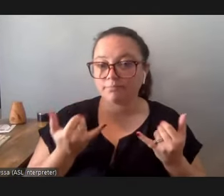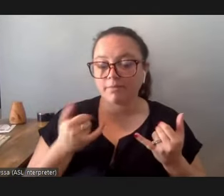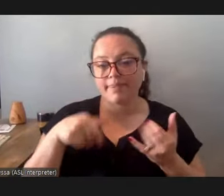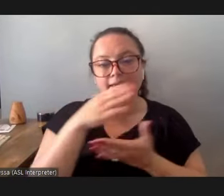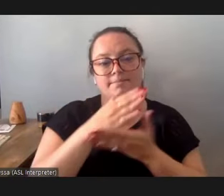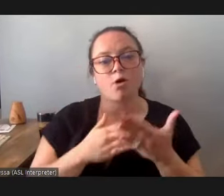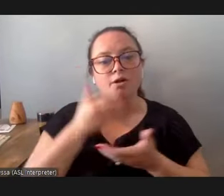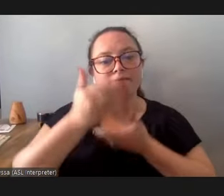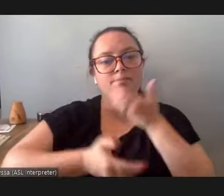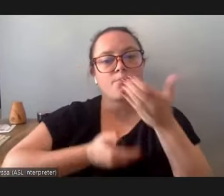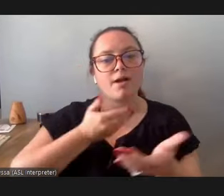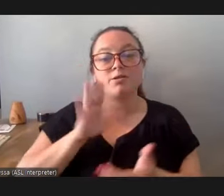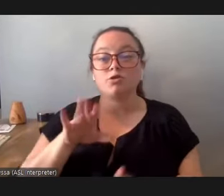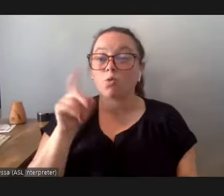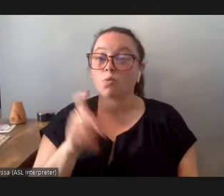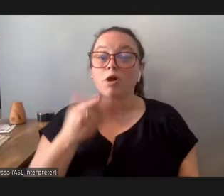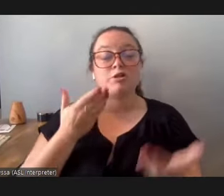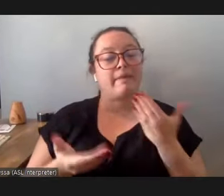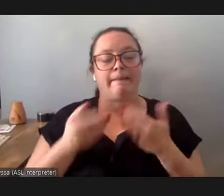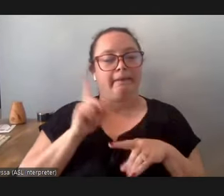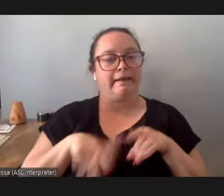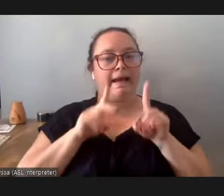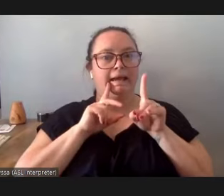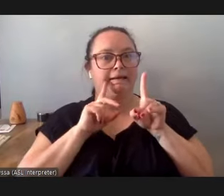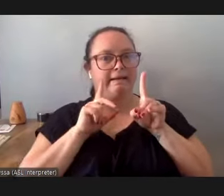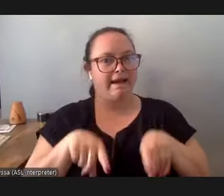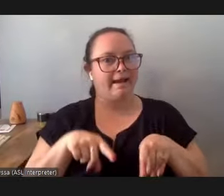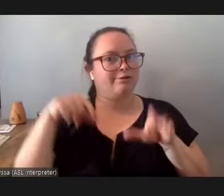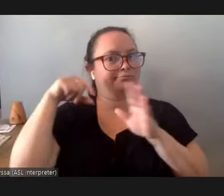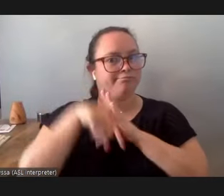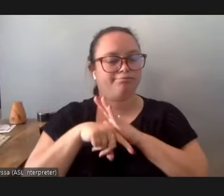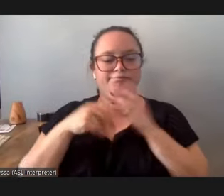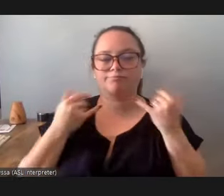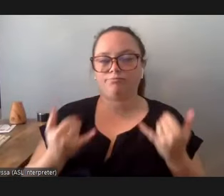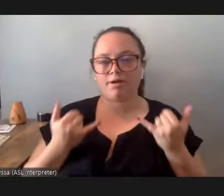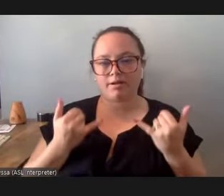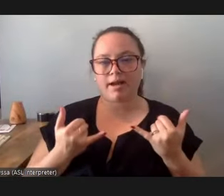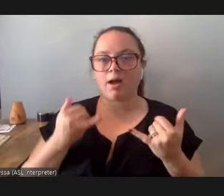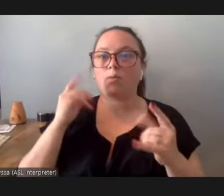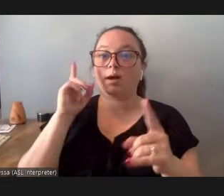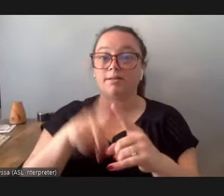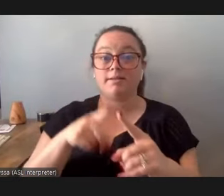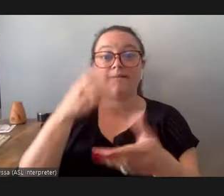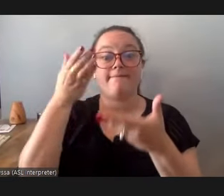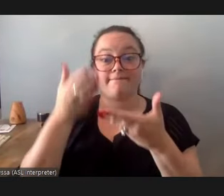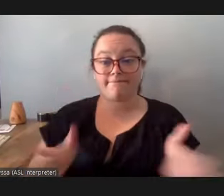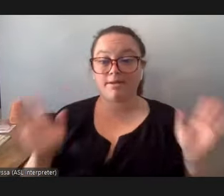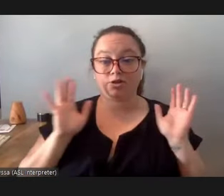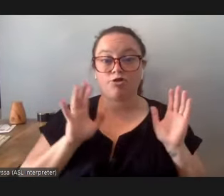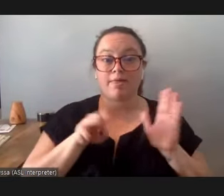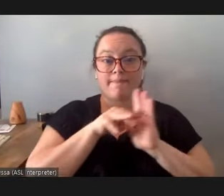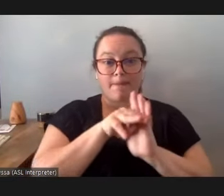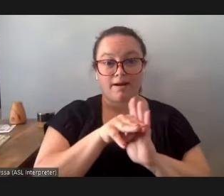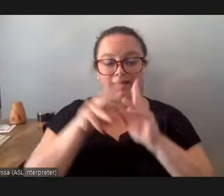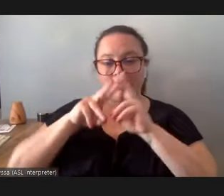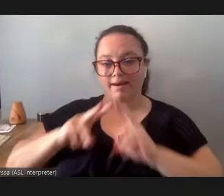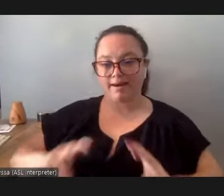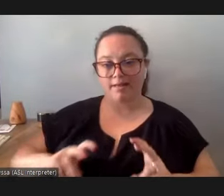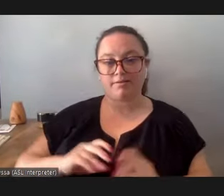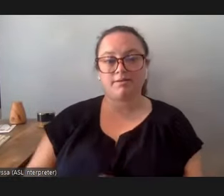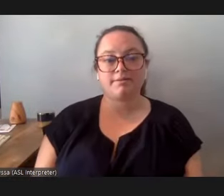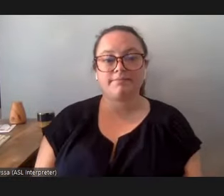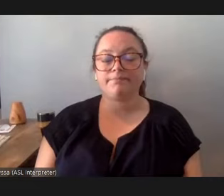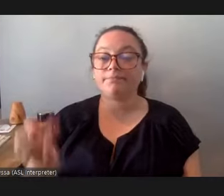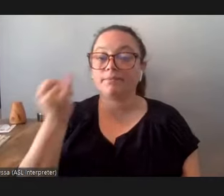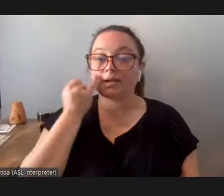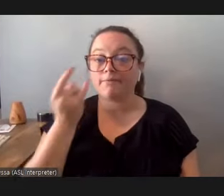question may be one that cannot be answered meaningfully until completion of the modeling and analysis. Anyone who joined